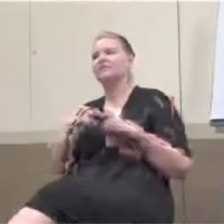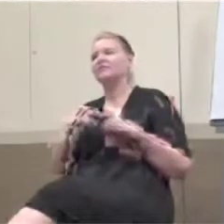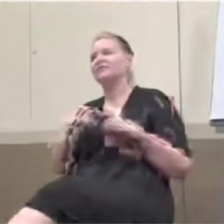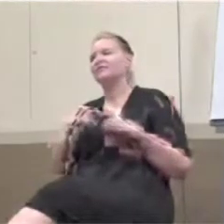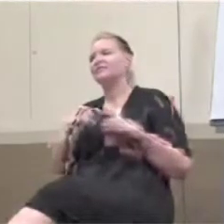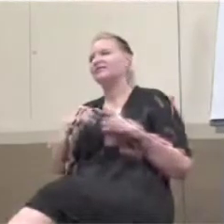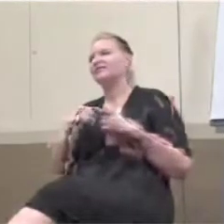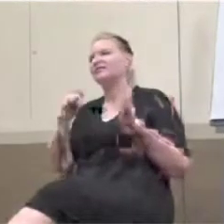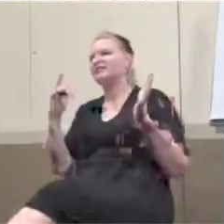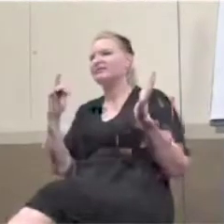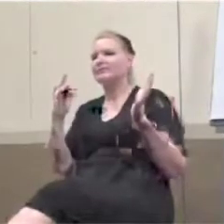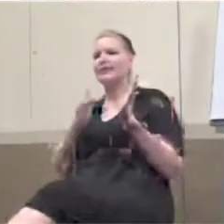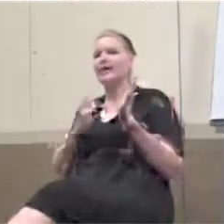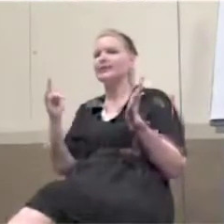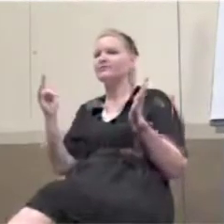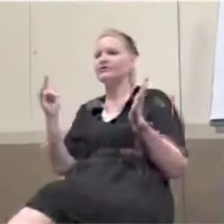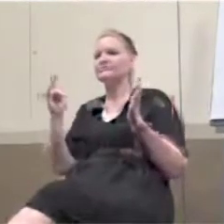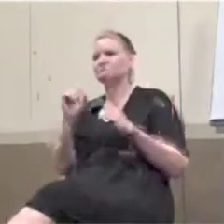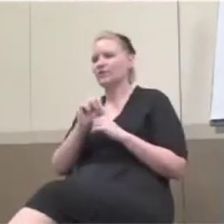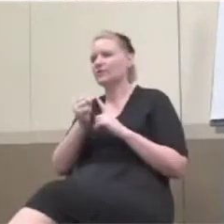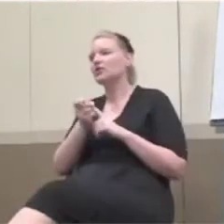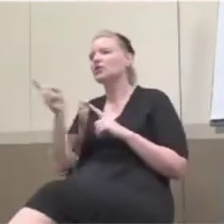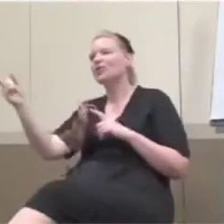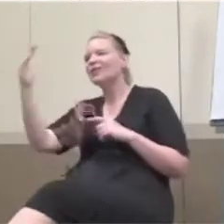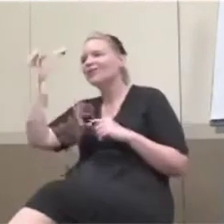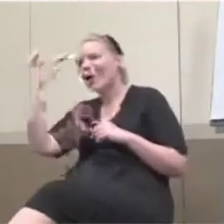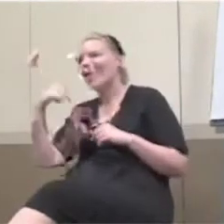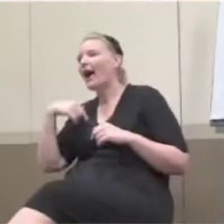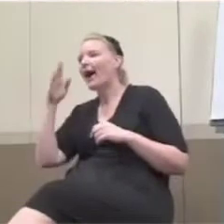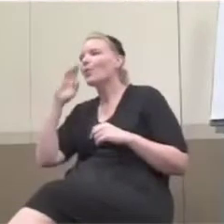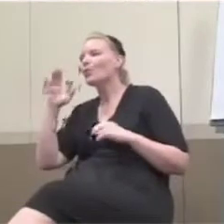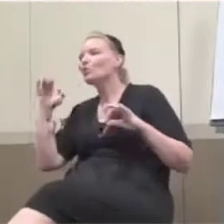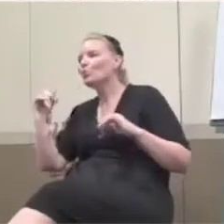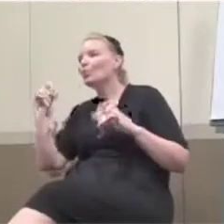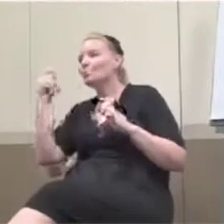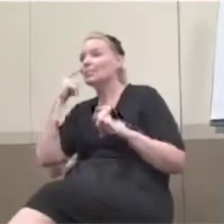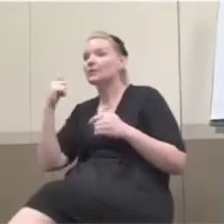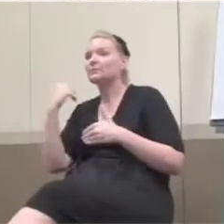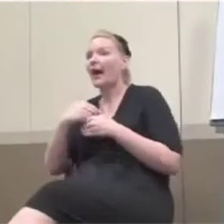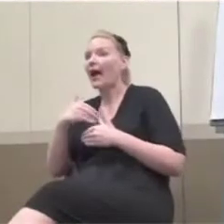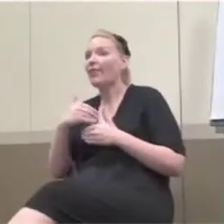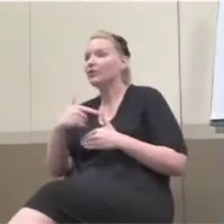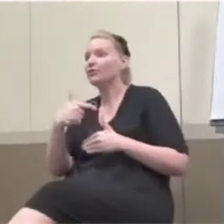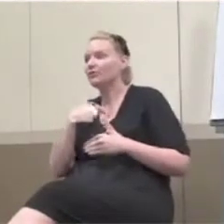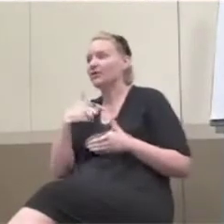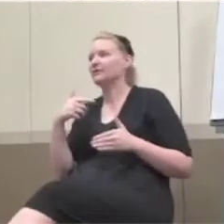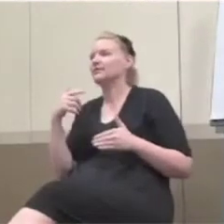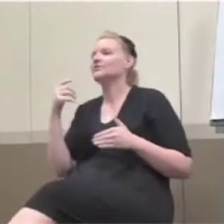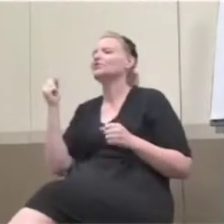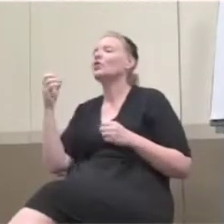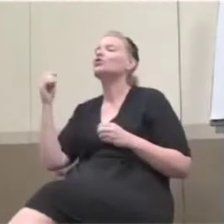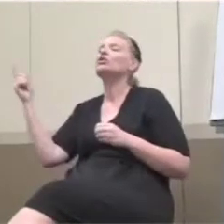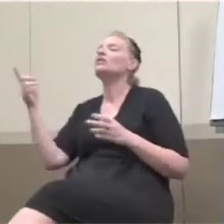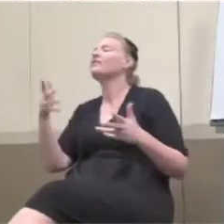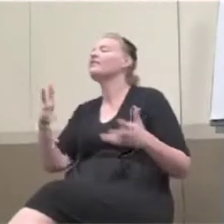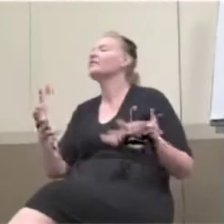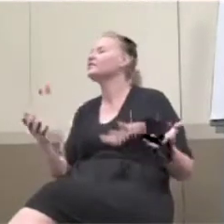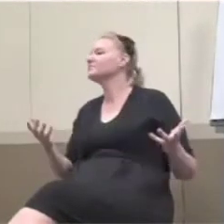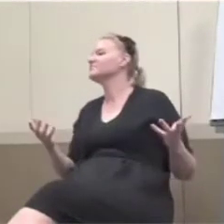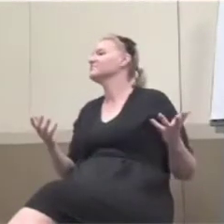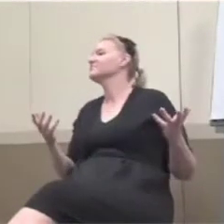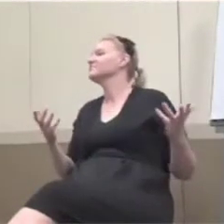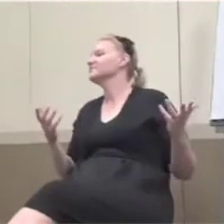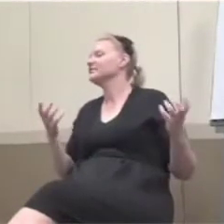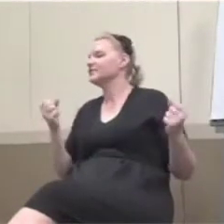almost like she's taking advantage of the situation. She knows I'm going to do them because it bothers me that much that she'll just leave them. And then. So